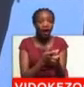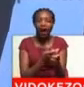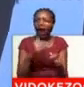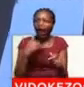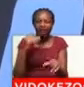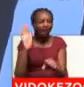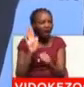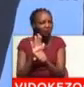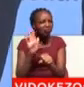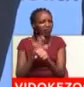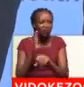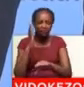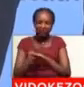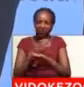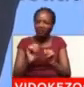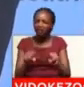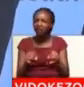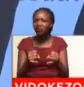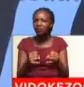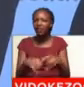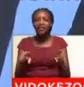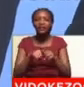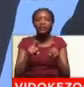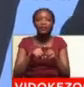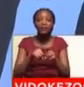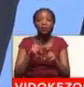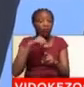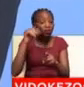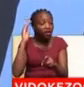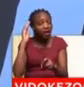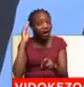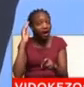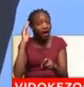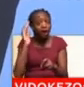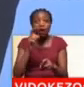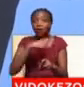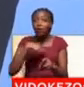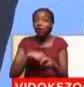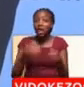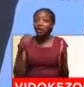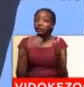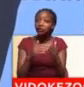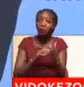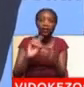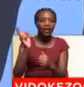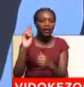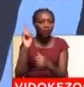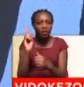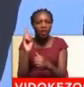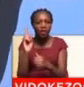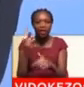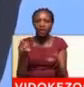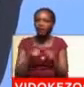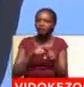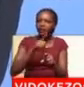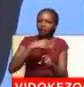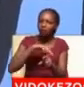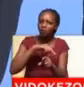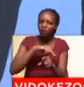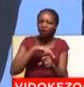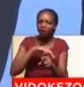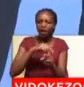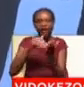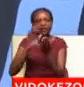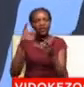rumors, including that we are locking down Nairobi, that we are